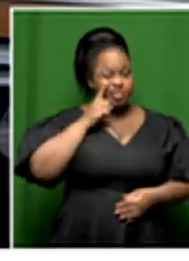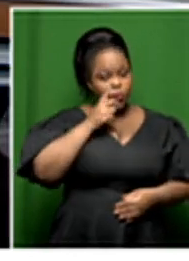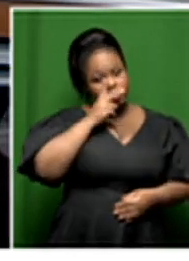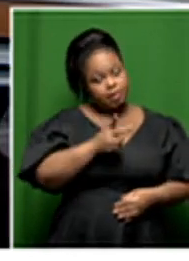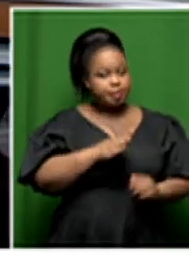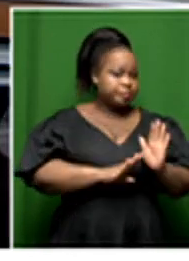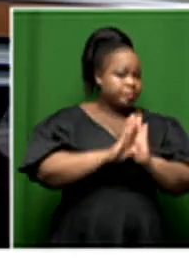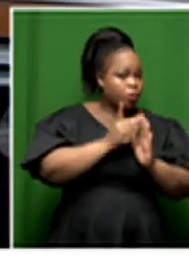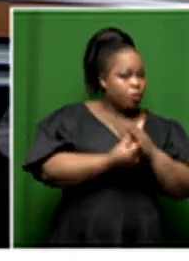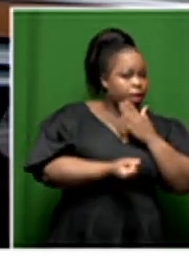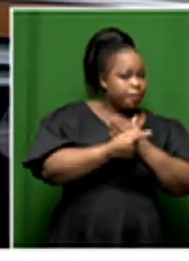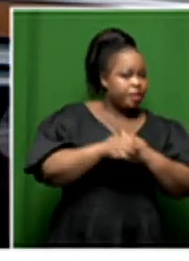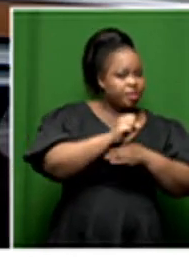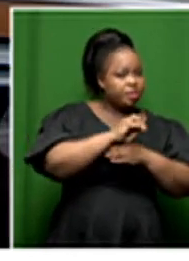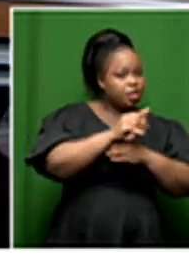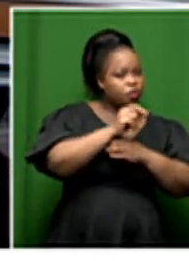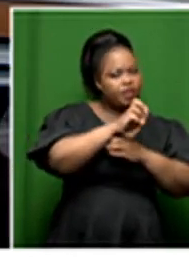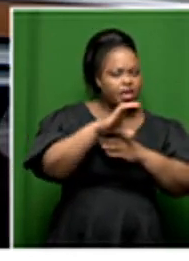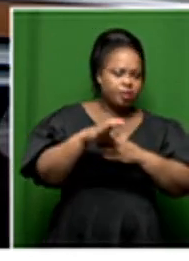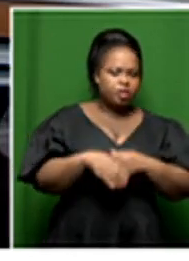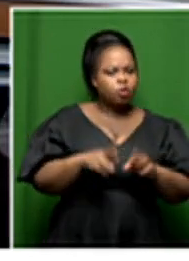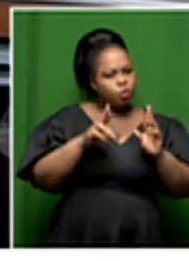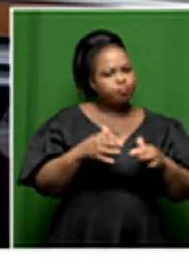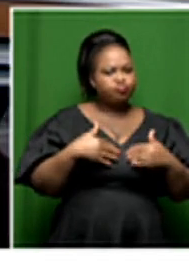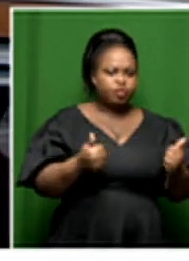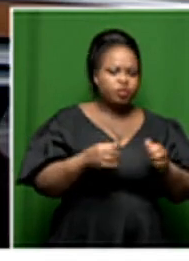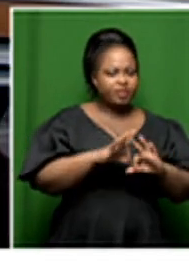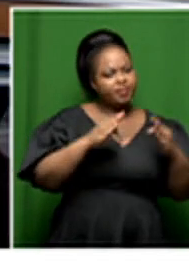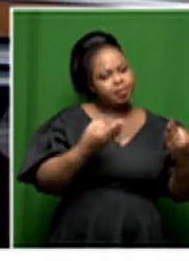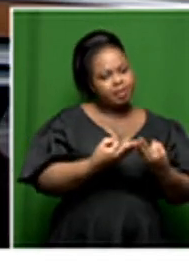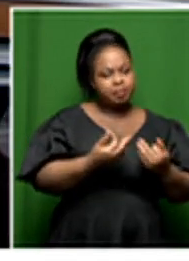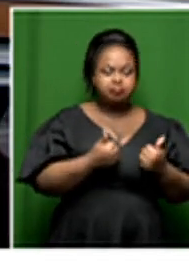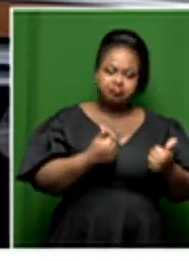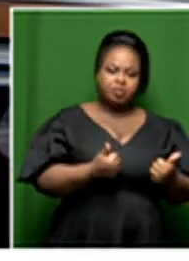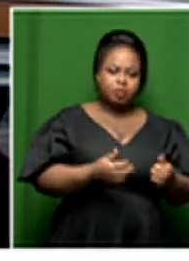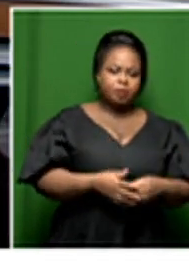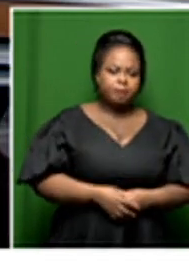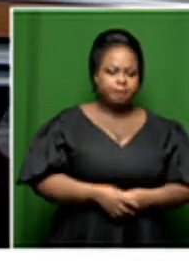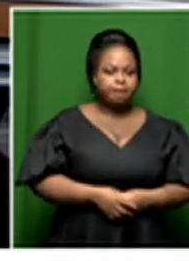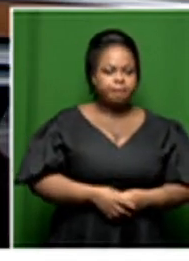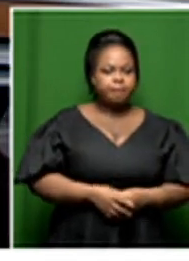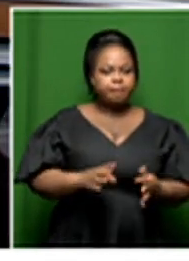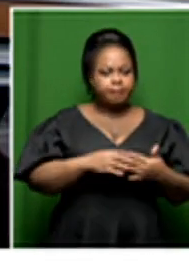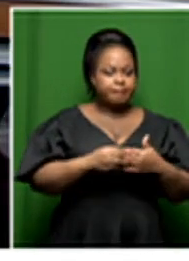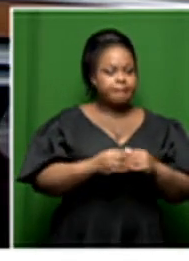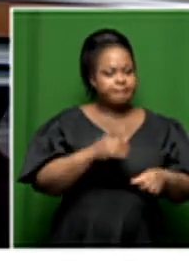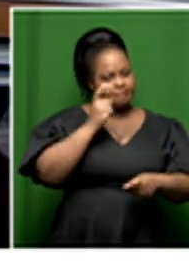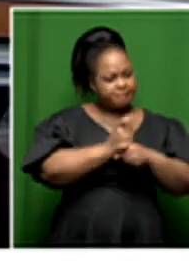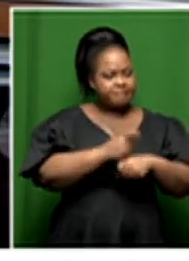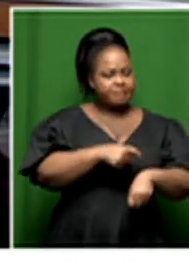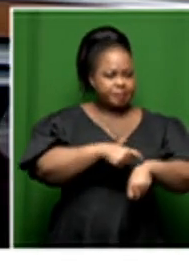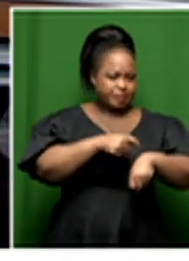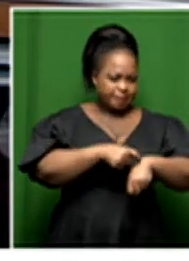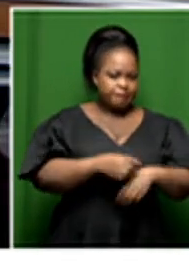the developments on Sinovac, and also wishing you well and to your family as well as we navigate through these very